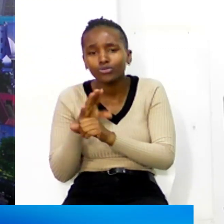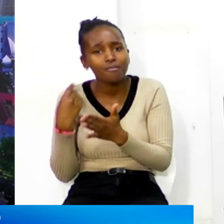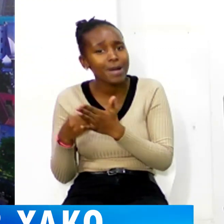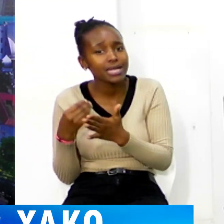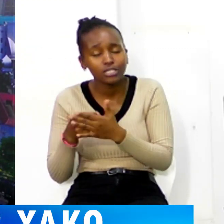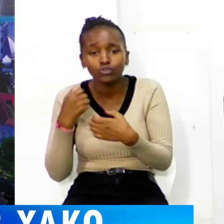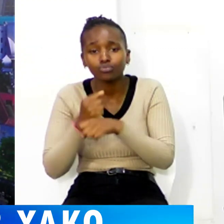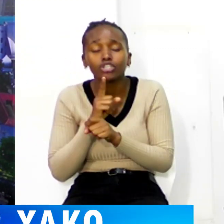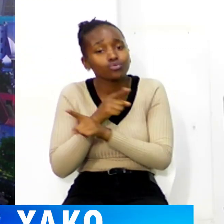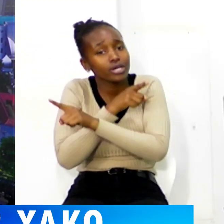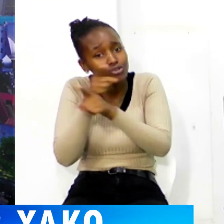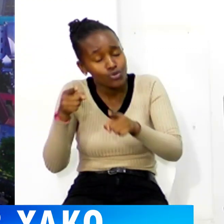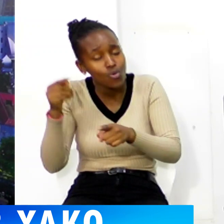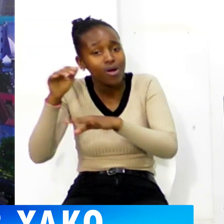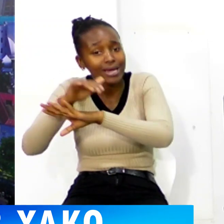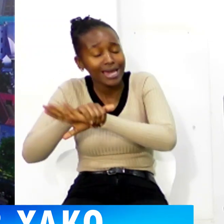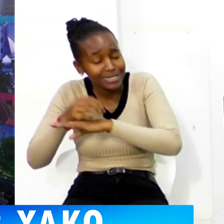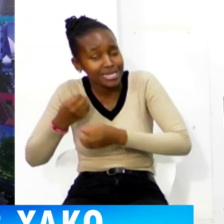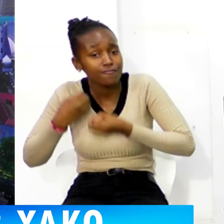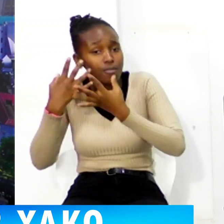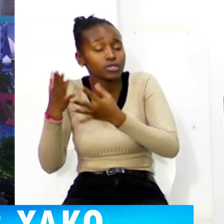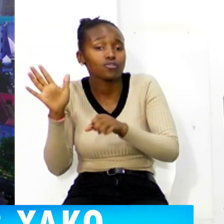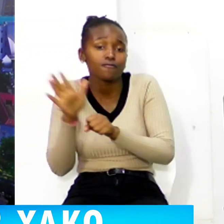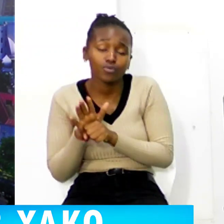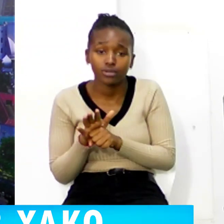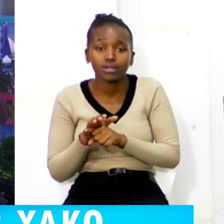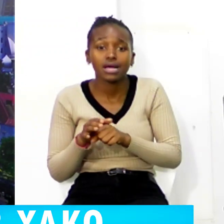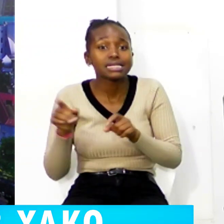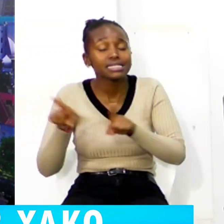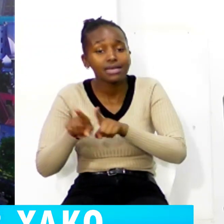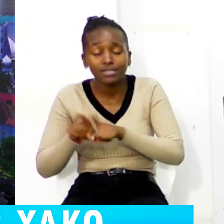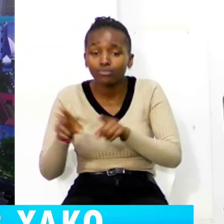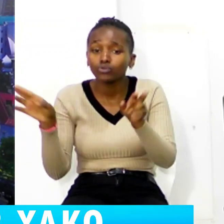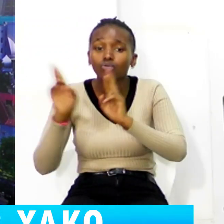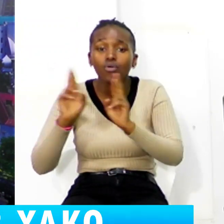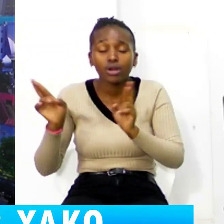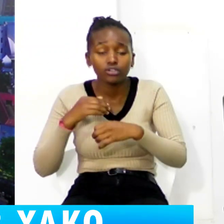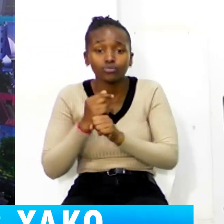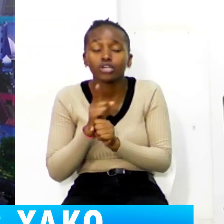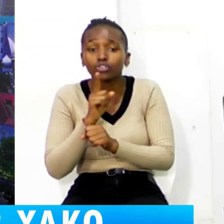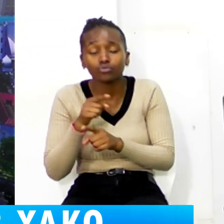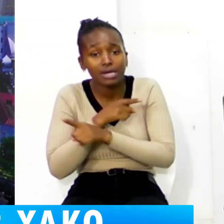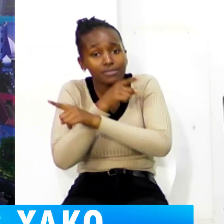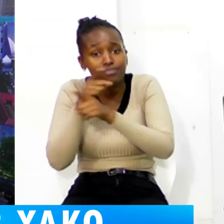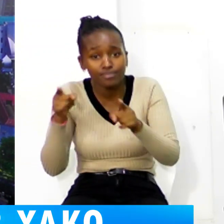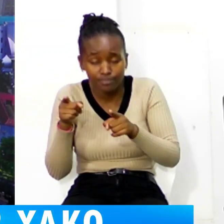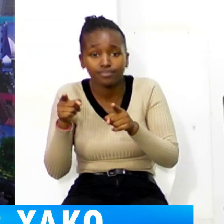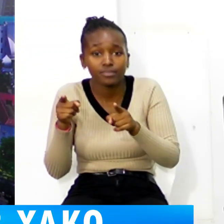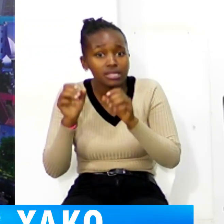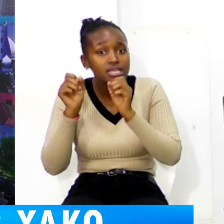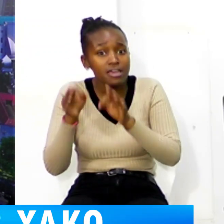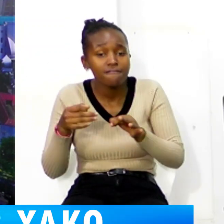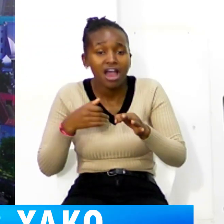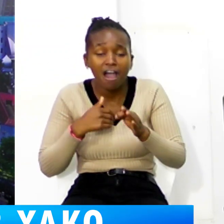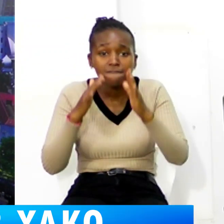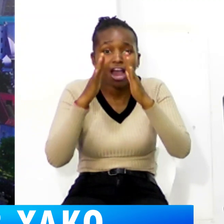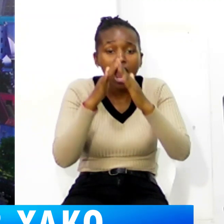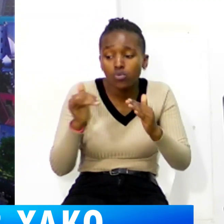our customers, including those ones who actually are having houses that are not occupied